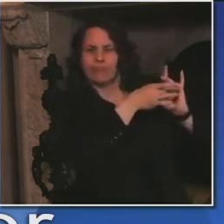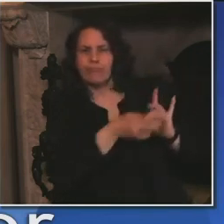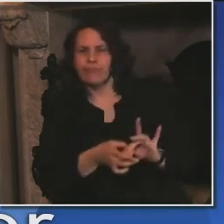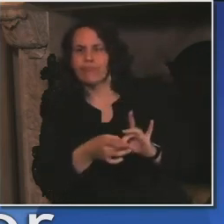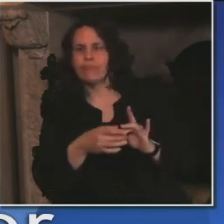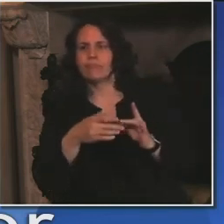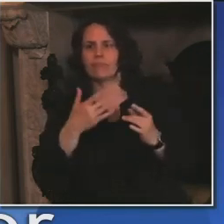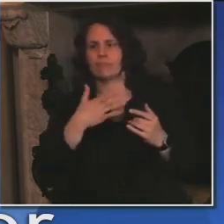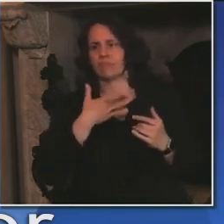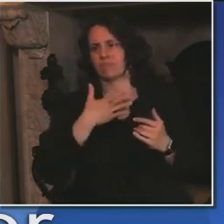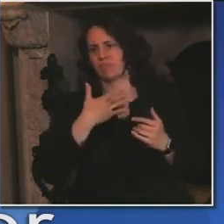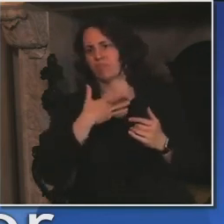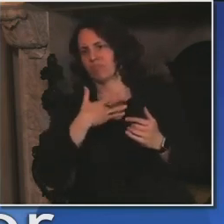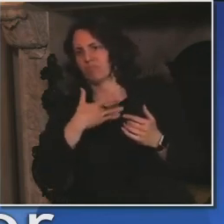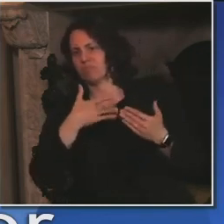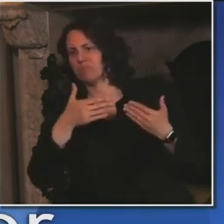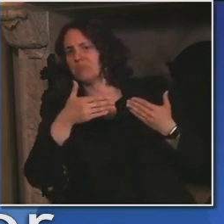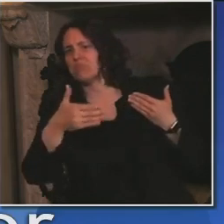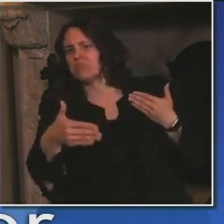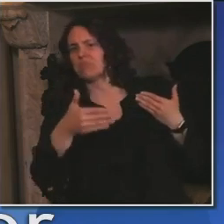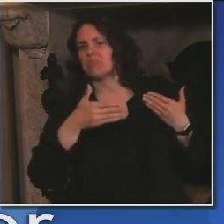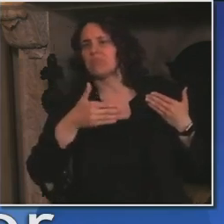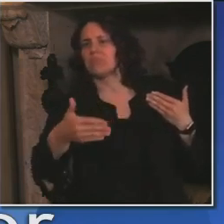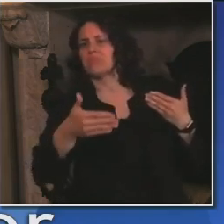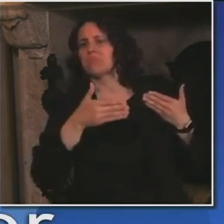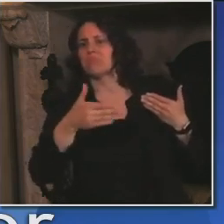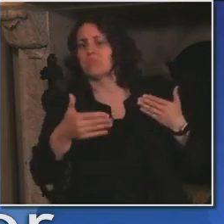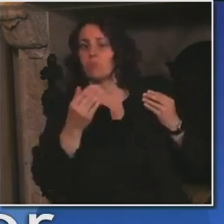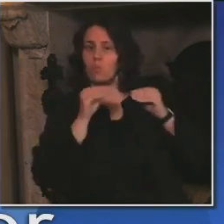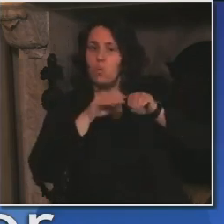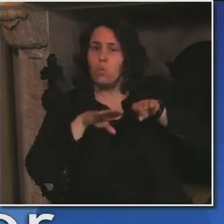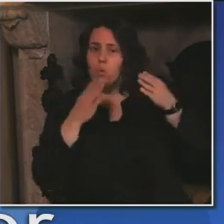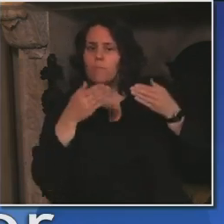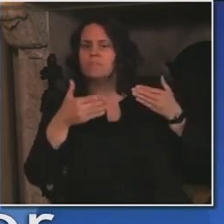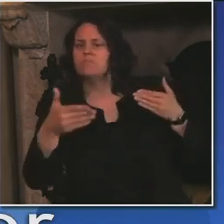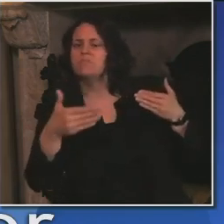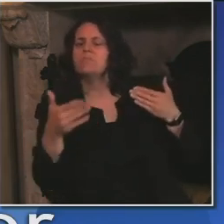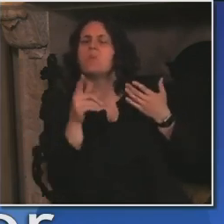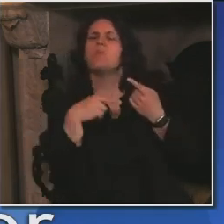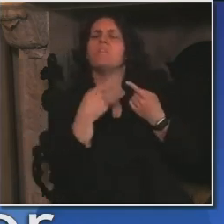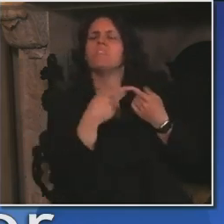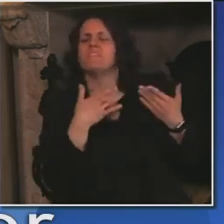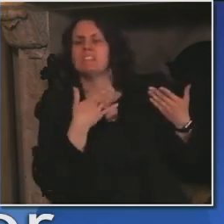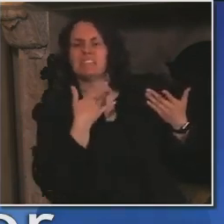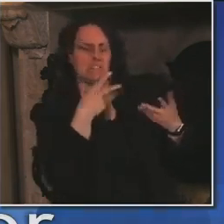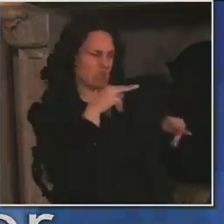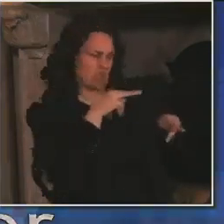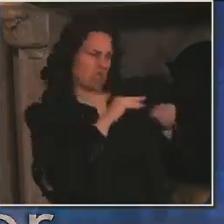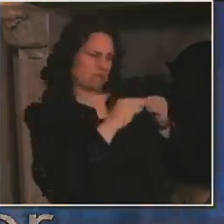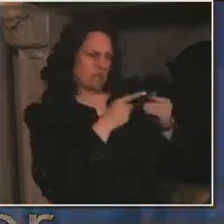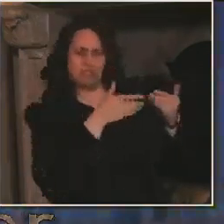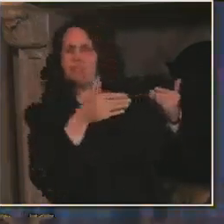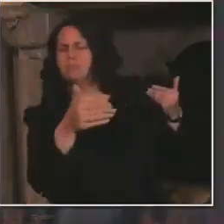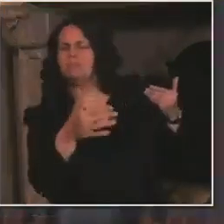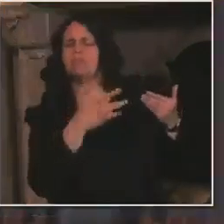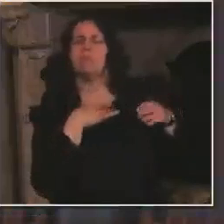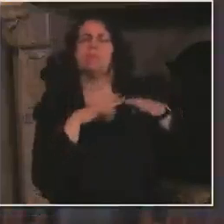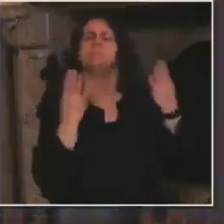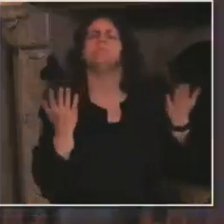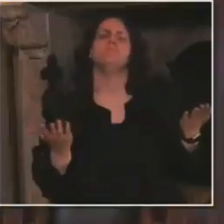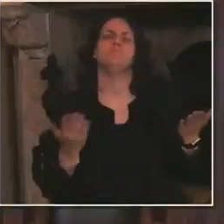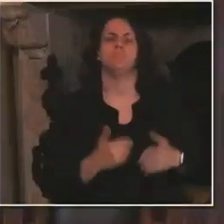that more widespread opening that a lot of people have been calling for? Yeah, and I'll do it quickly, and Secretary Palm